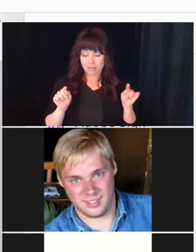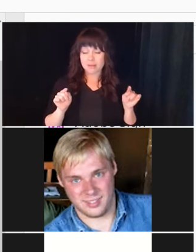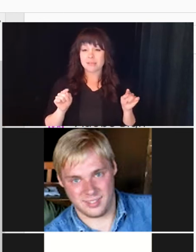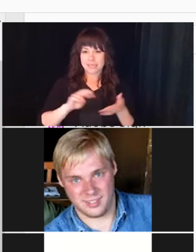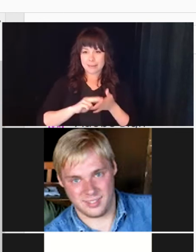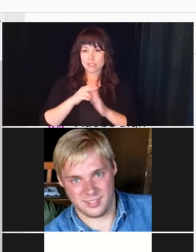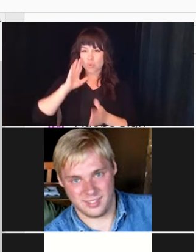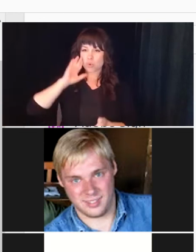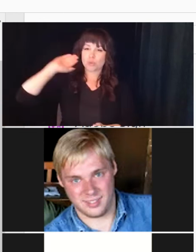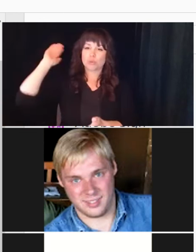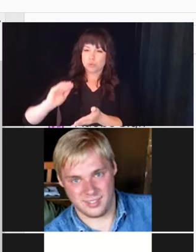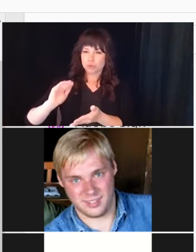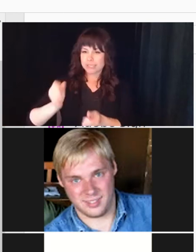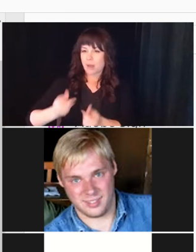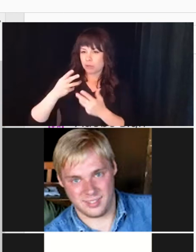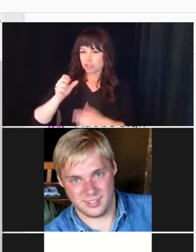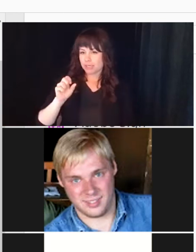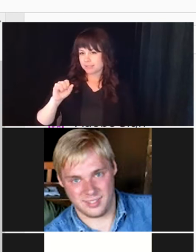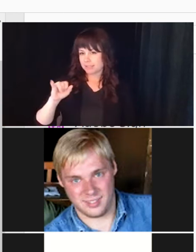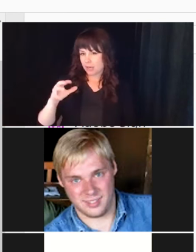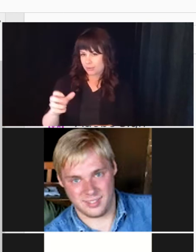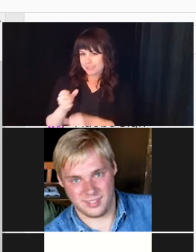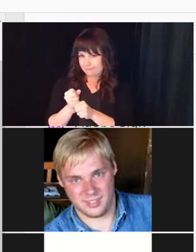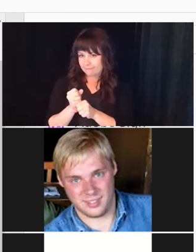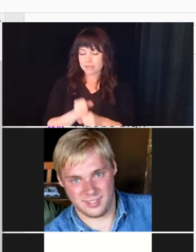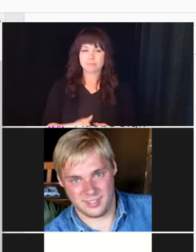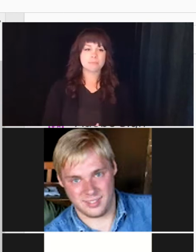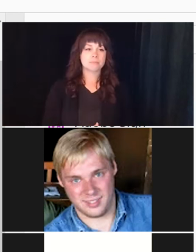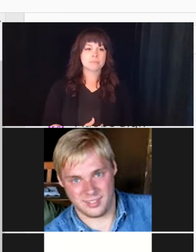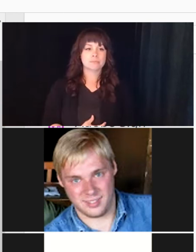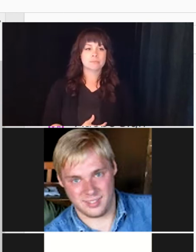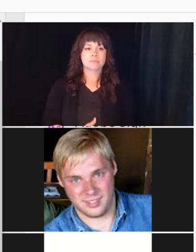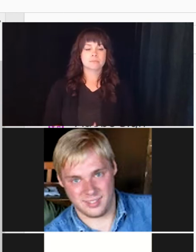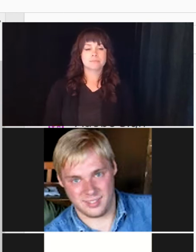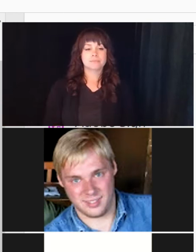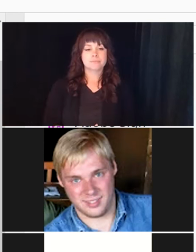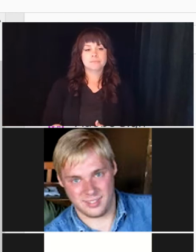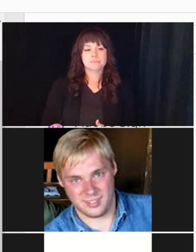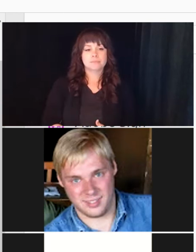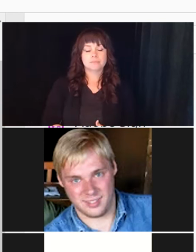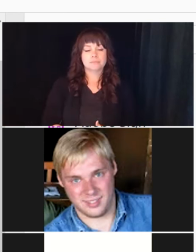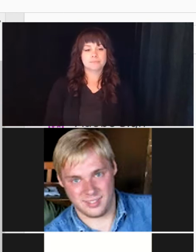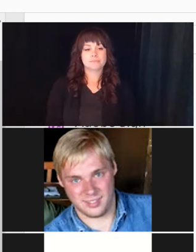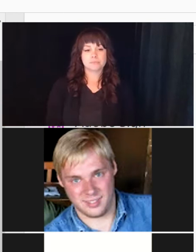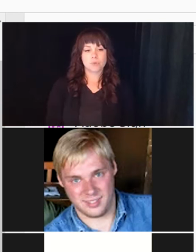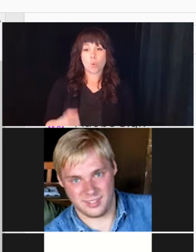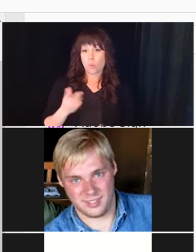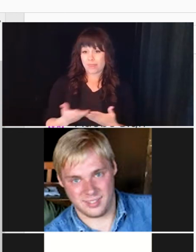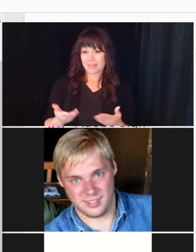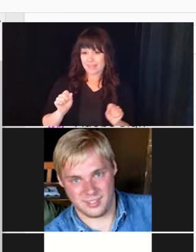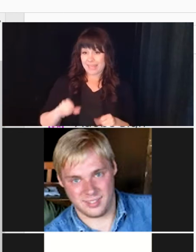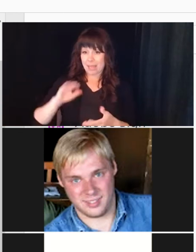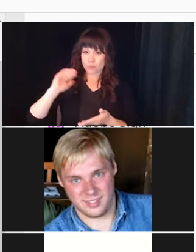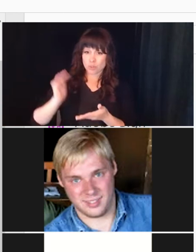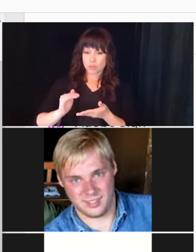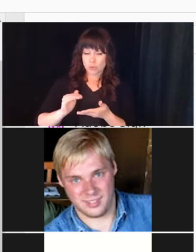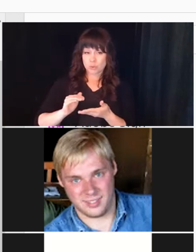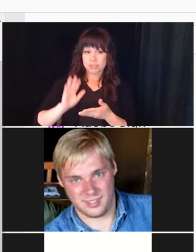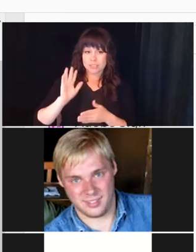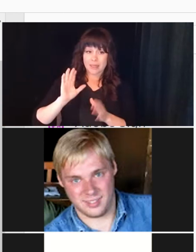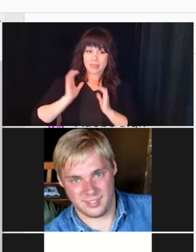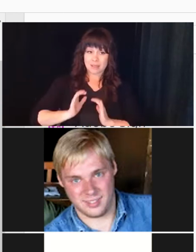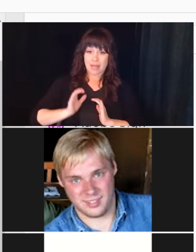reduce the amount of money that a client receives. Another thing that can reduce the client's federal benefit rate, even if they're not